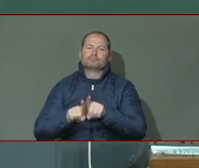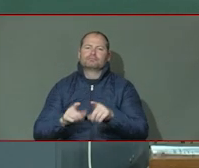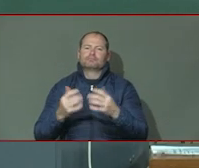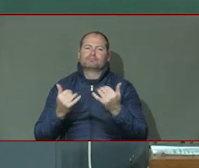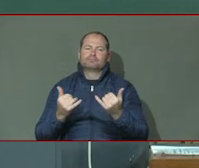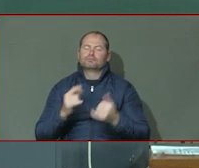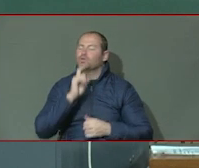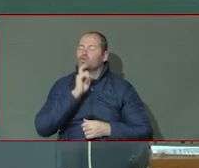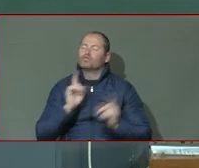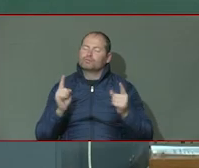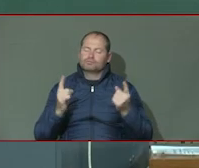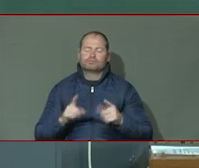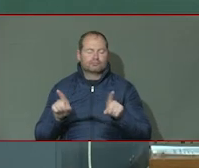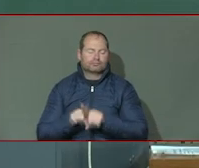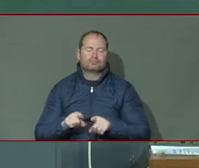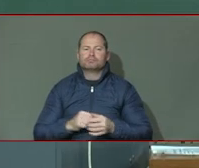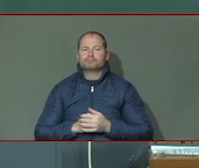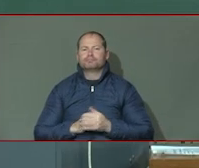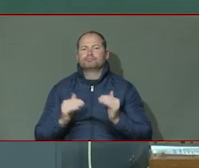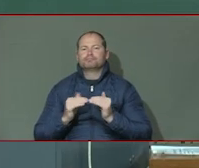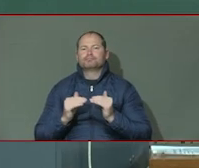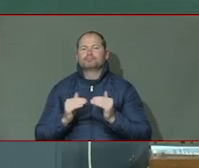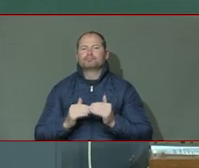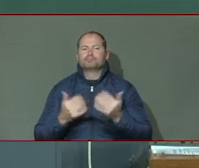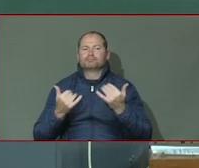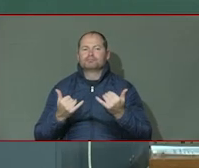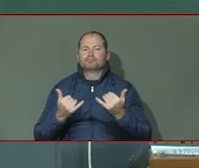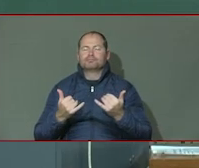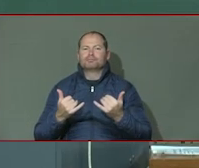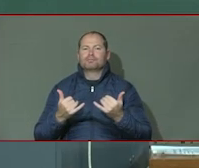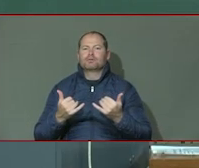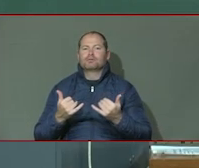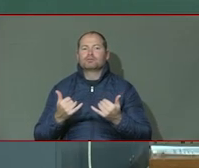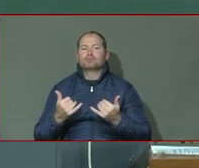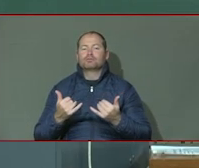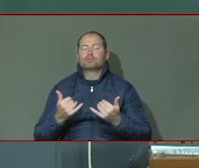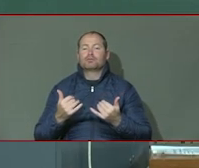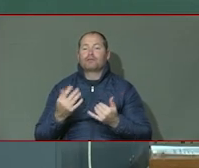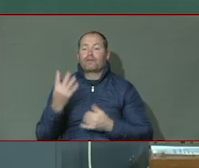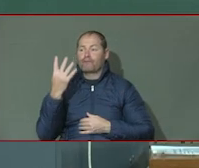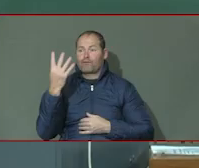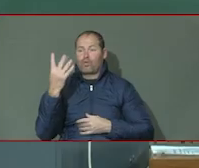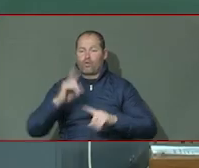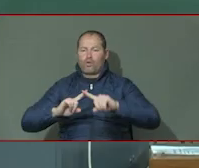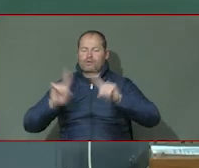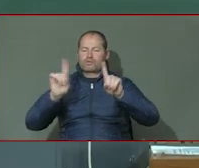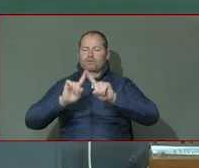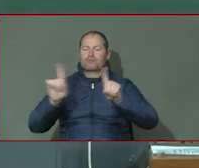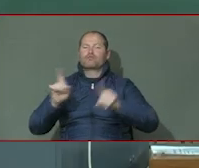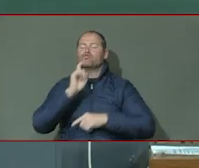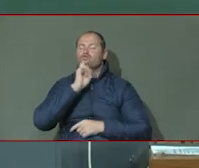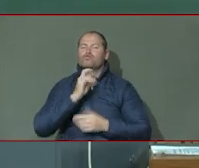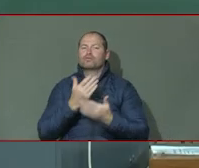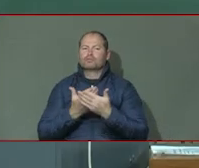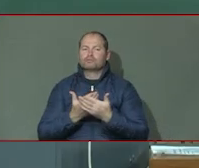creditors payment. Am I right? So you can use any one of those, or 2 of those, 4. And you just write,